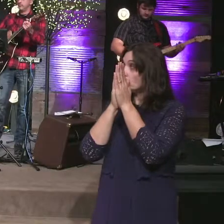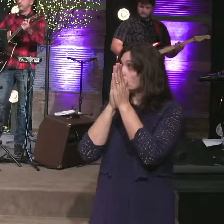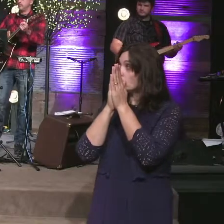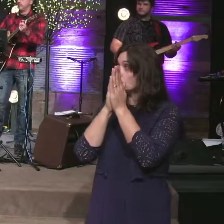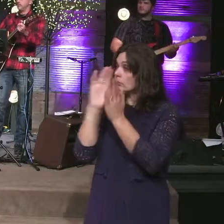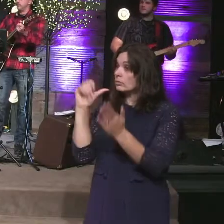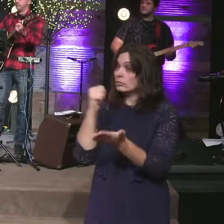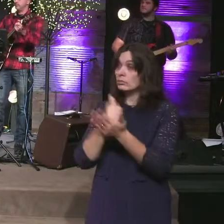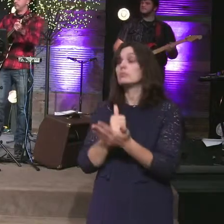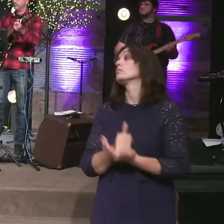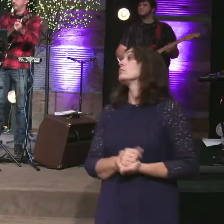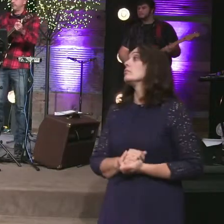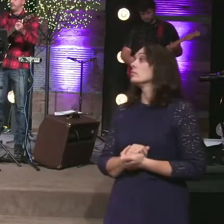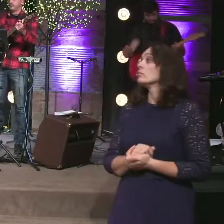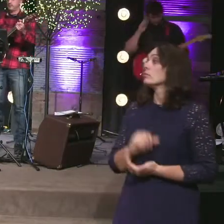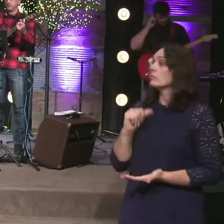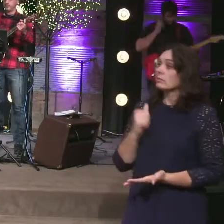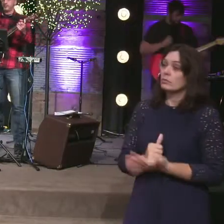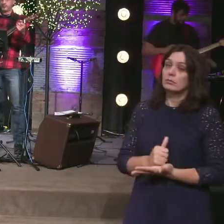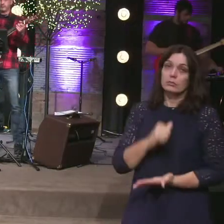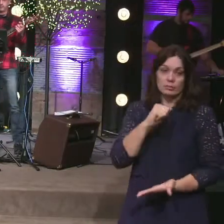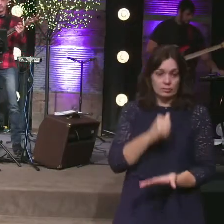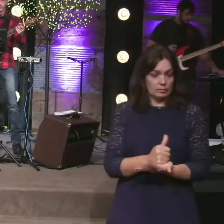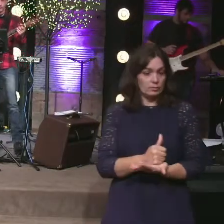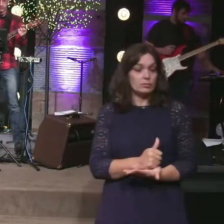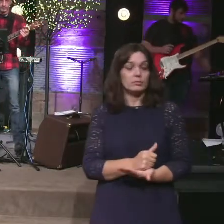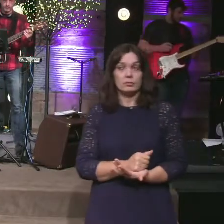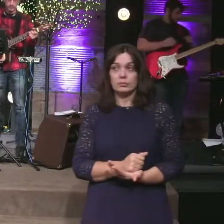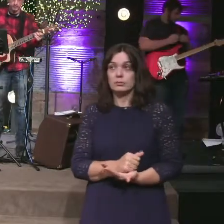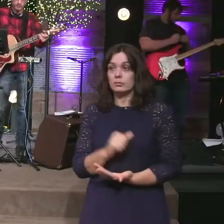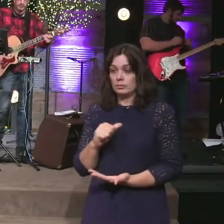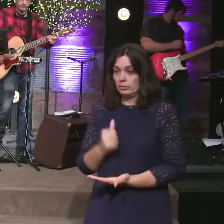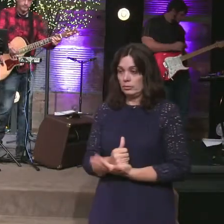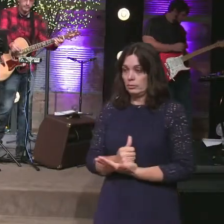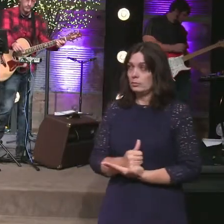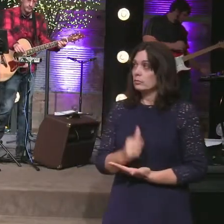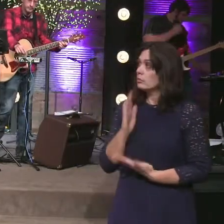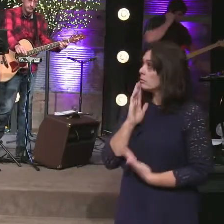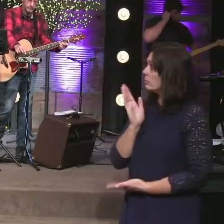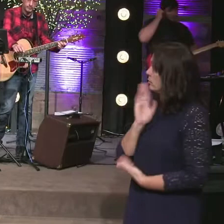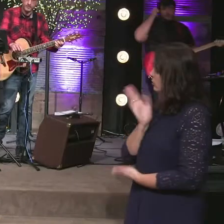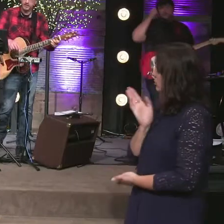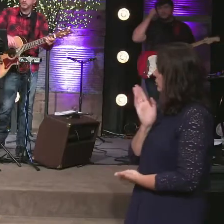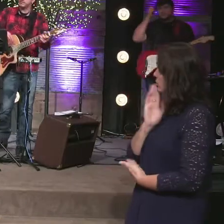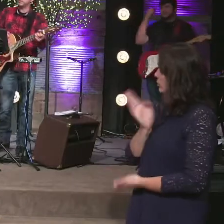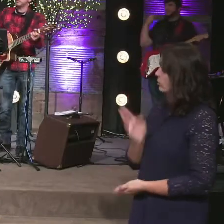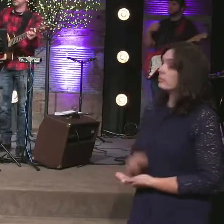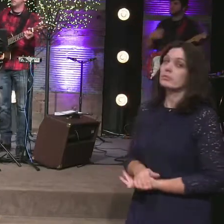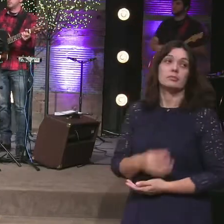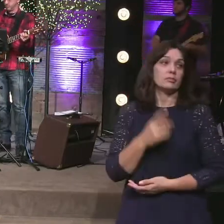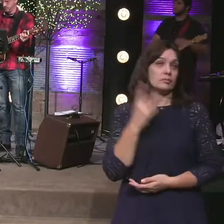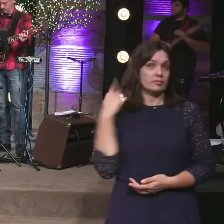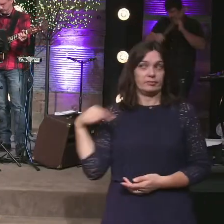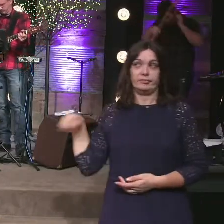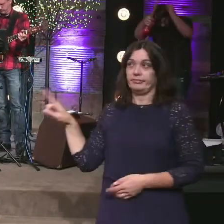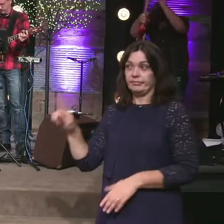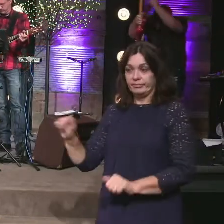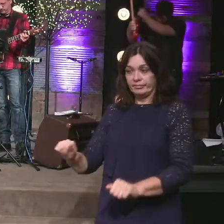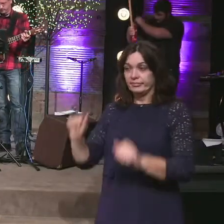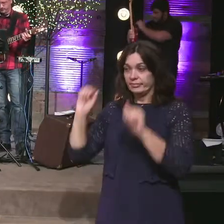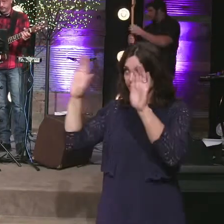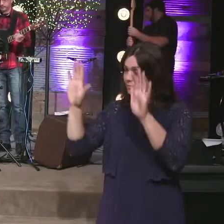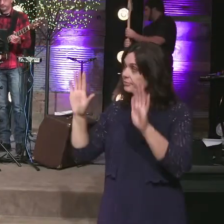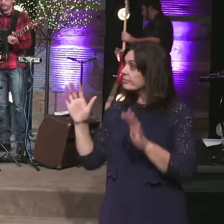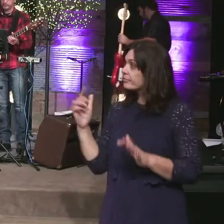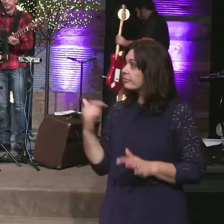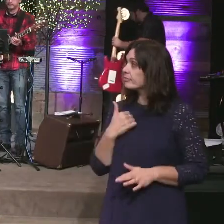Amen. Amen. Amen. Amen. Thank You. You guys are awesome.